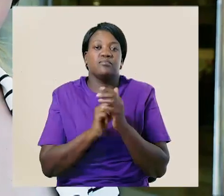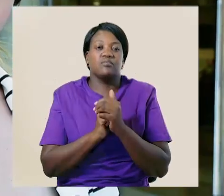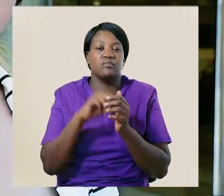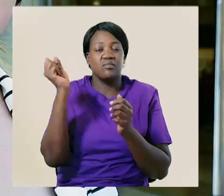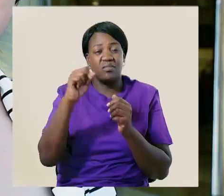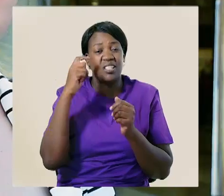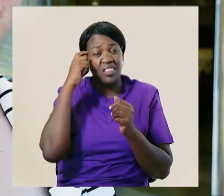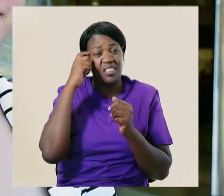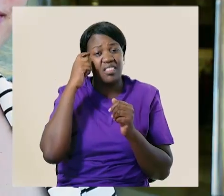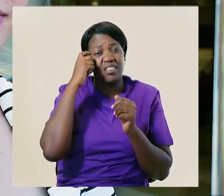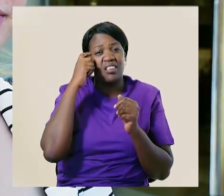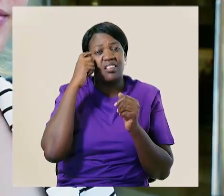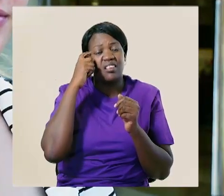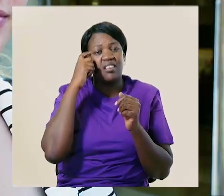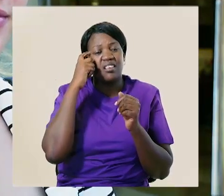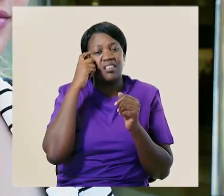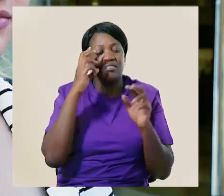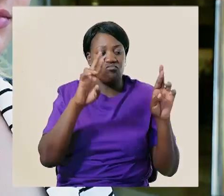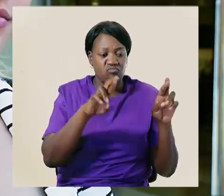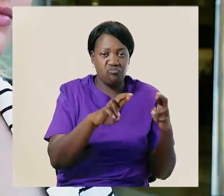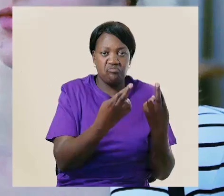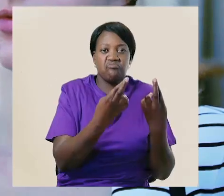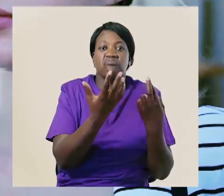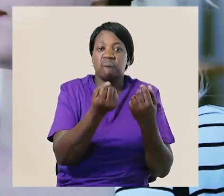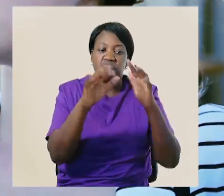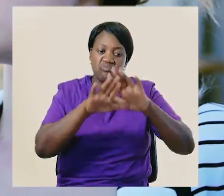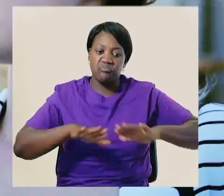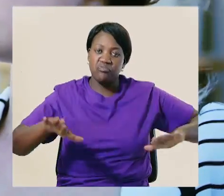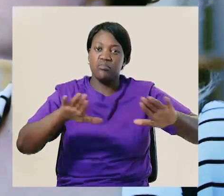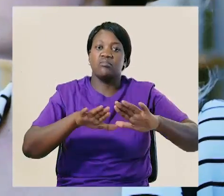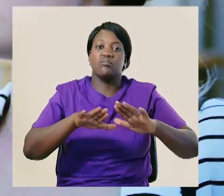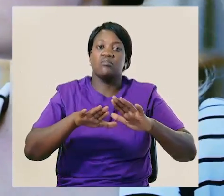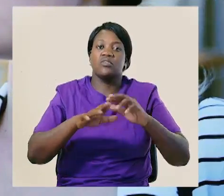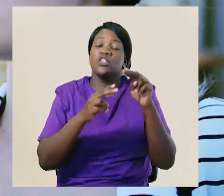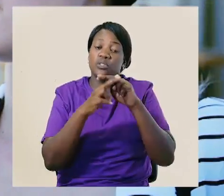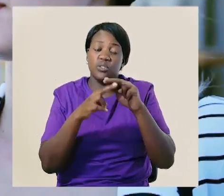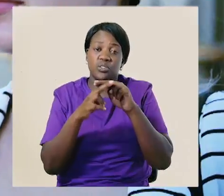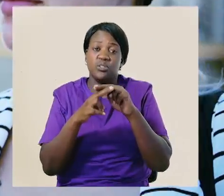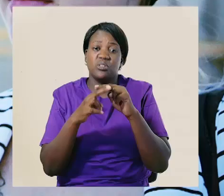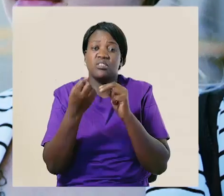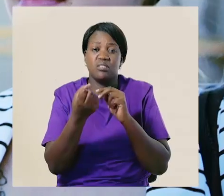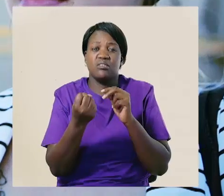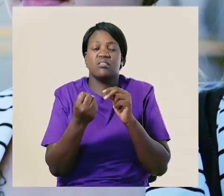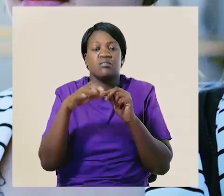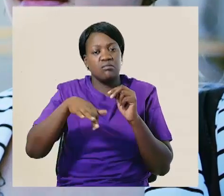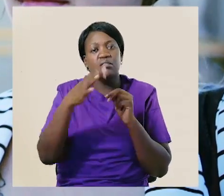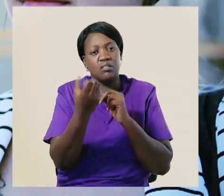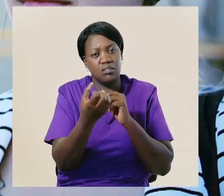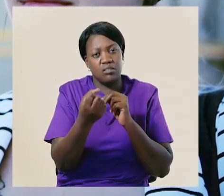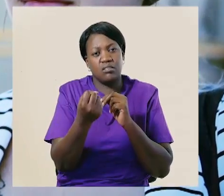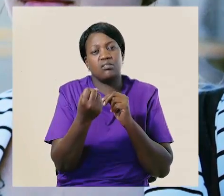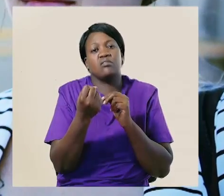I just think so, because we have a lot of natural resources, and if we use that as well, then we would have enough